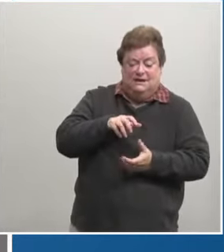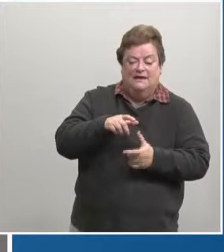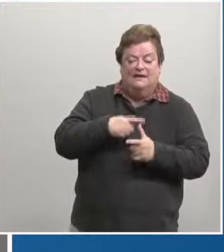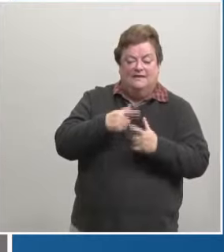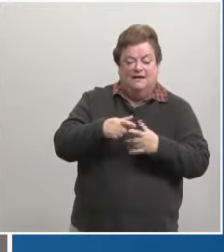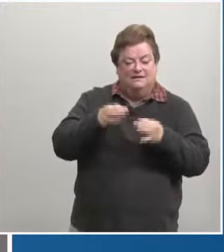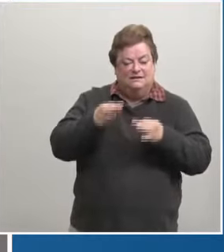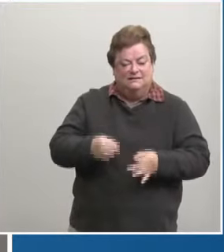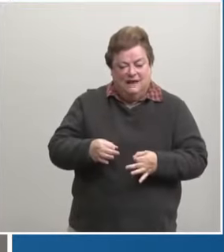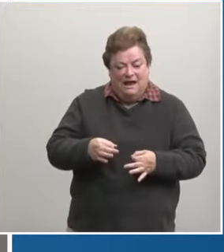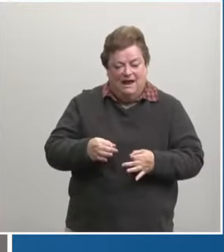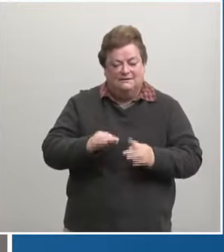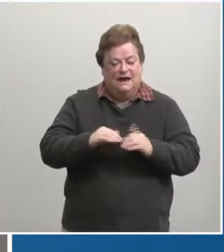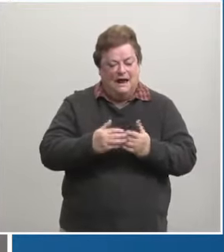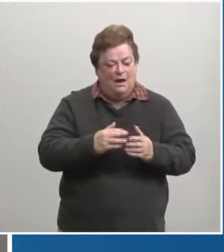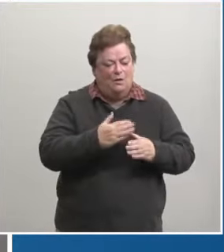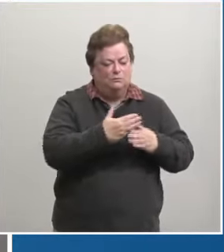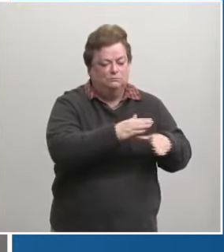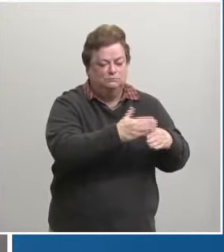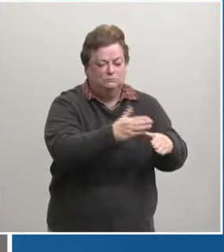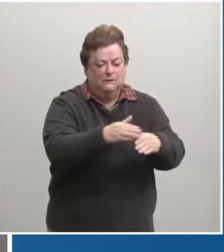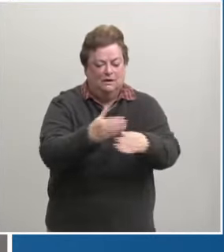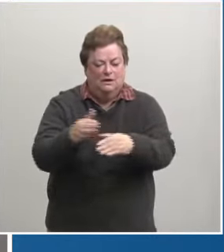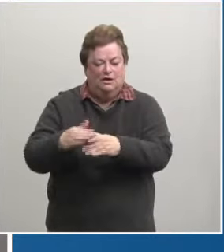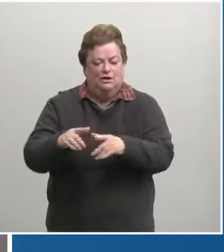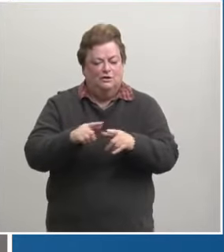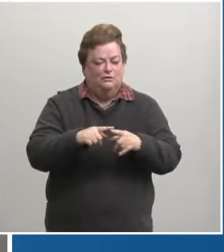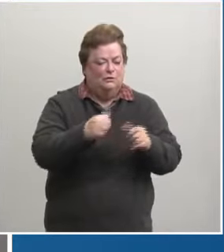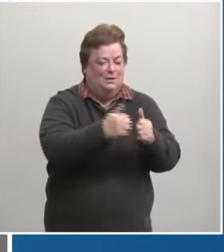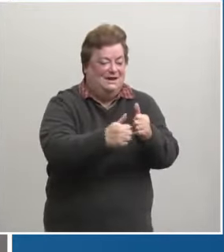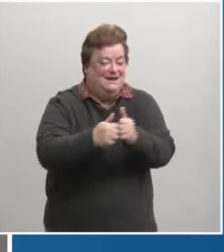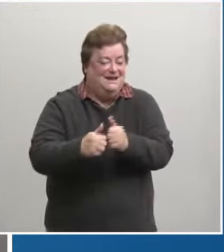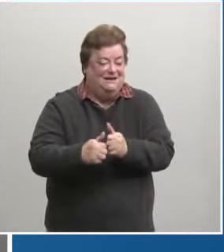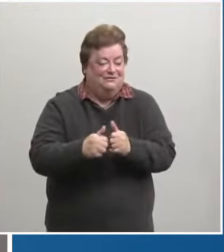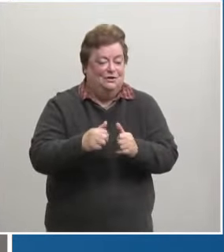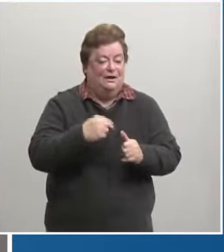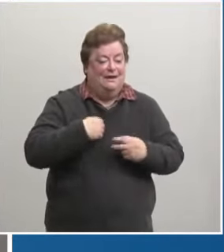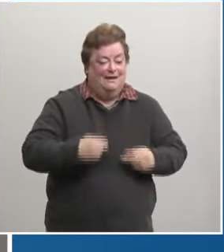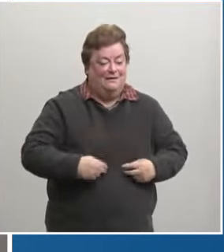many doses are allocated to the local health jurisdictions.